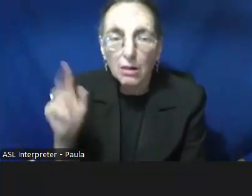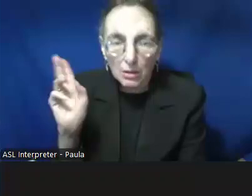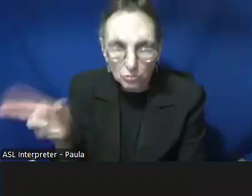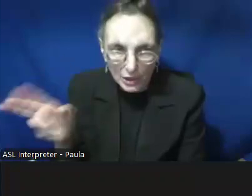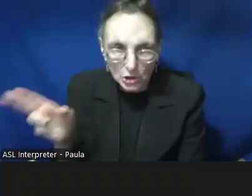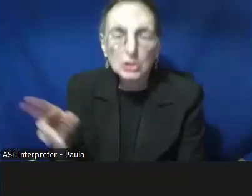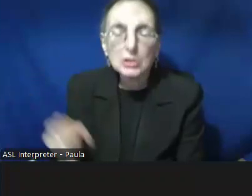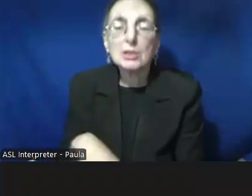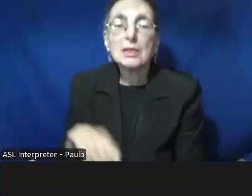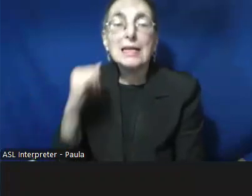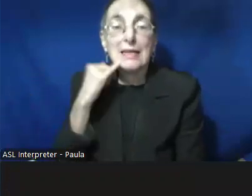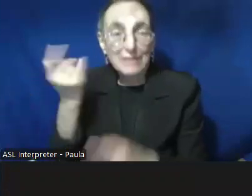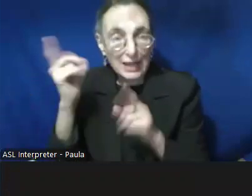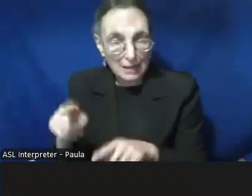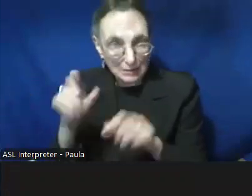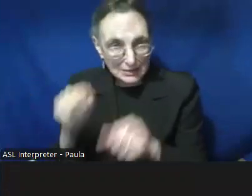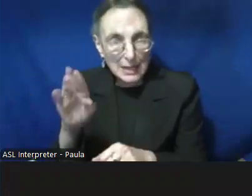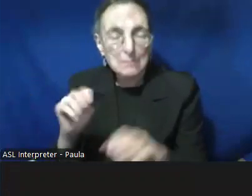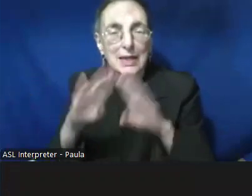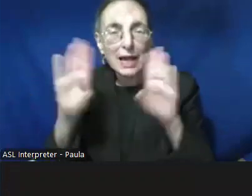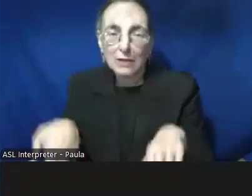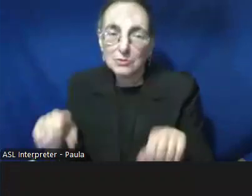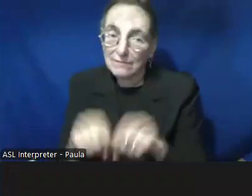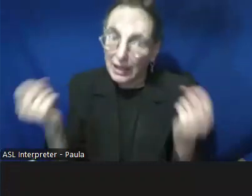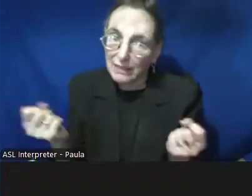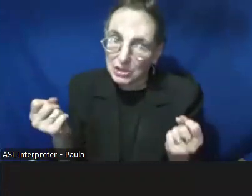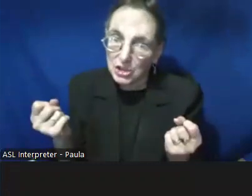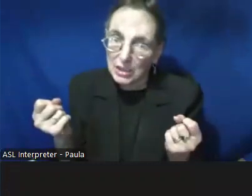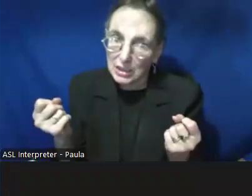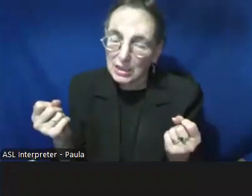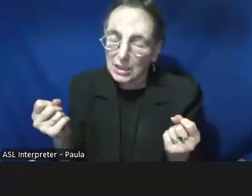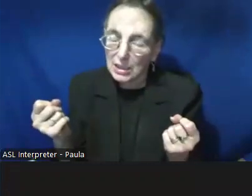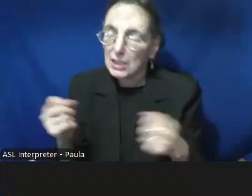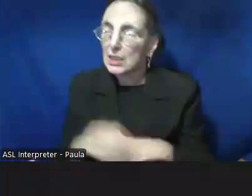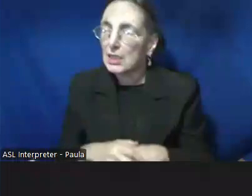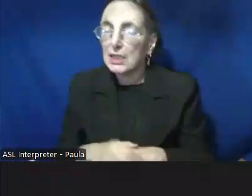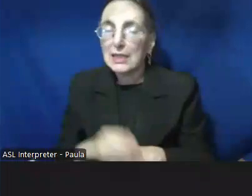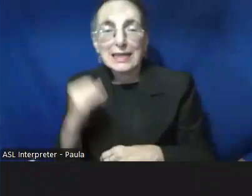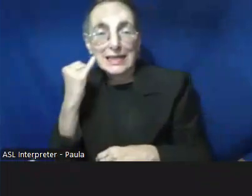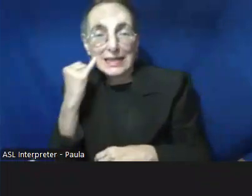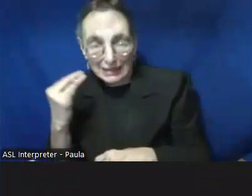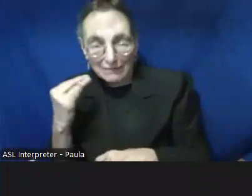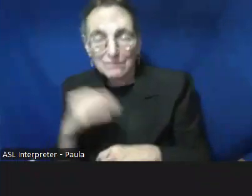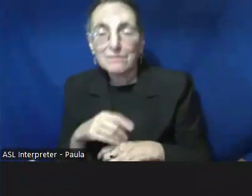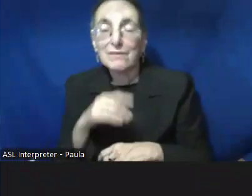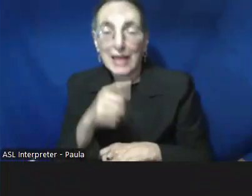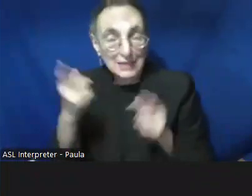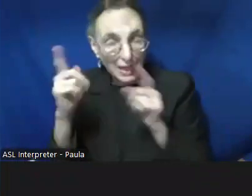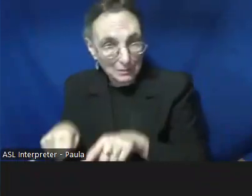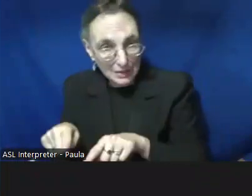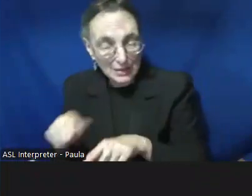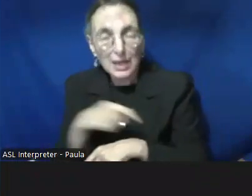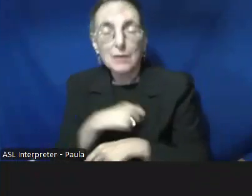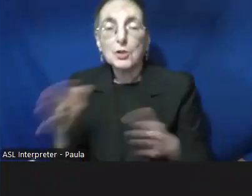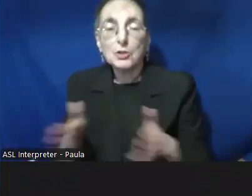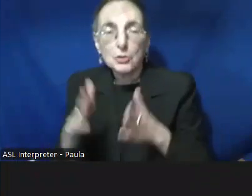so if advocates are seeing that, I would encourage them to reach out to their